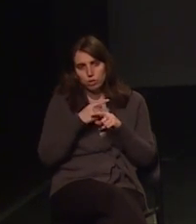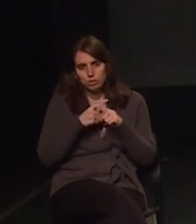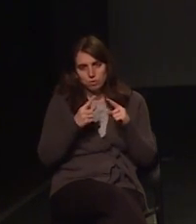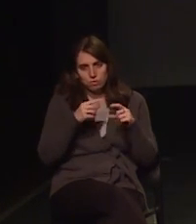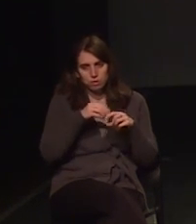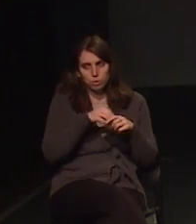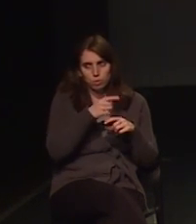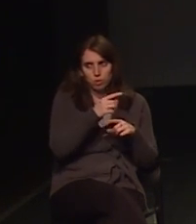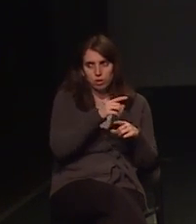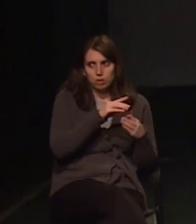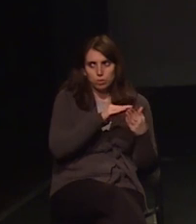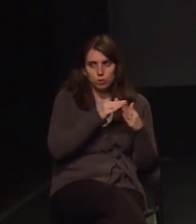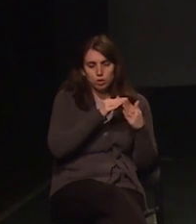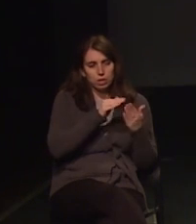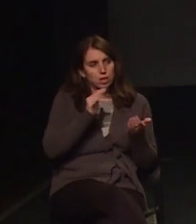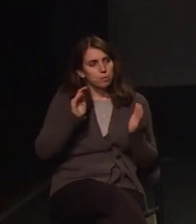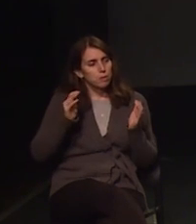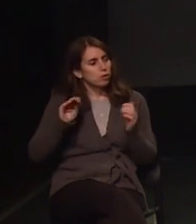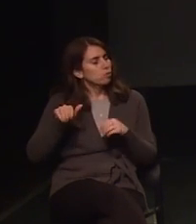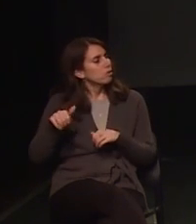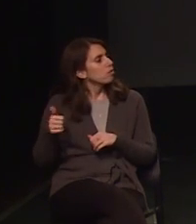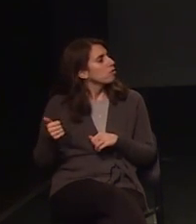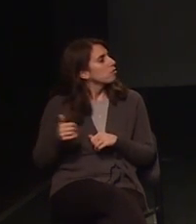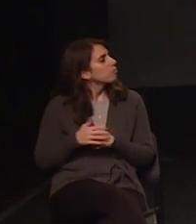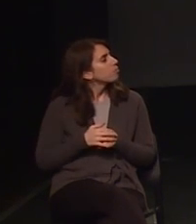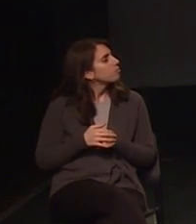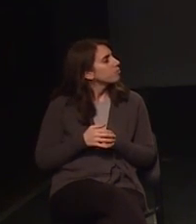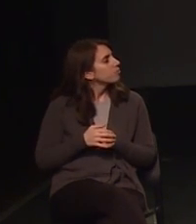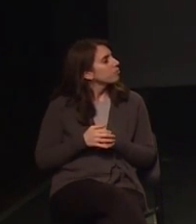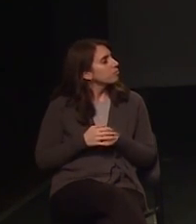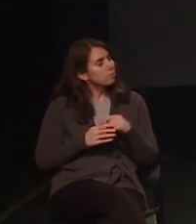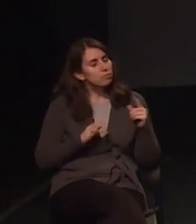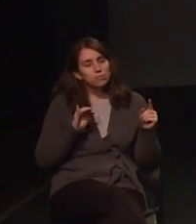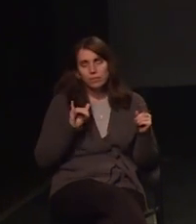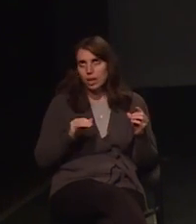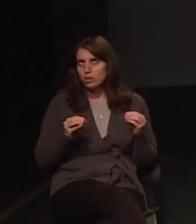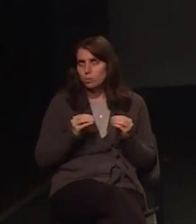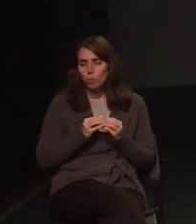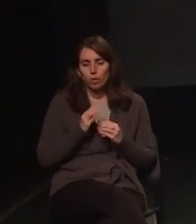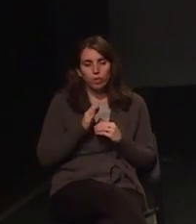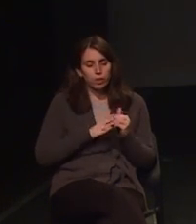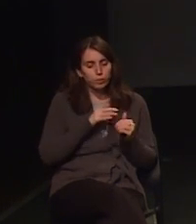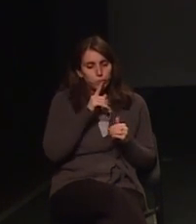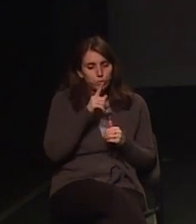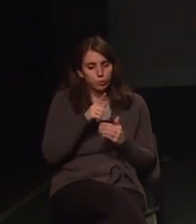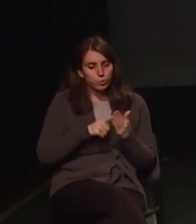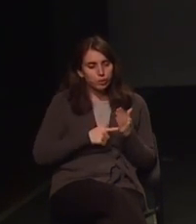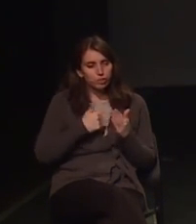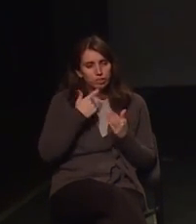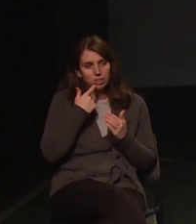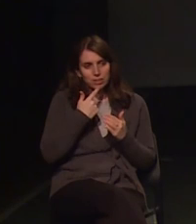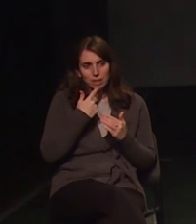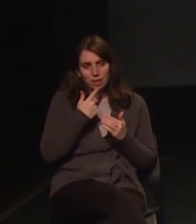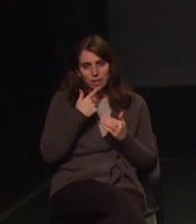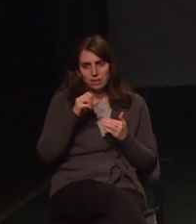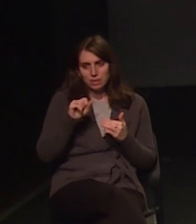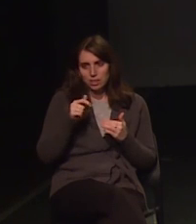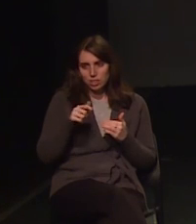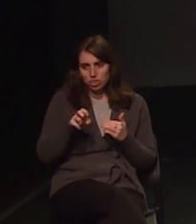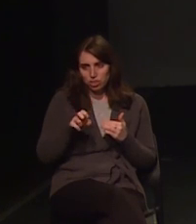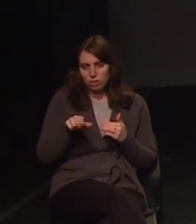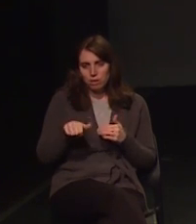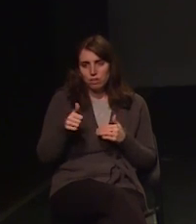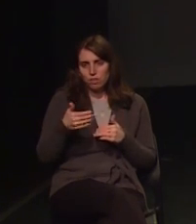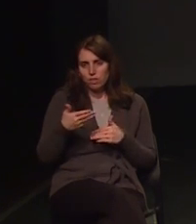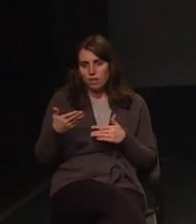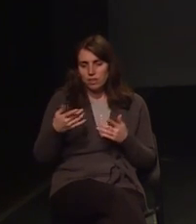community to another. This is truer than true what you just said, Sage, I think, because I think also another thing that's happening is